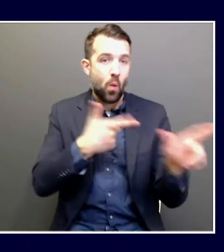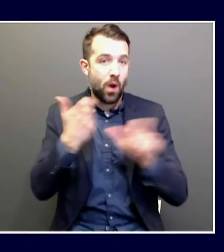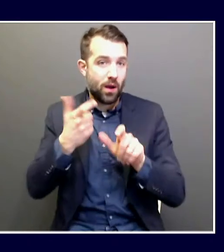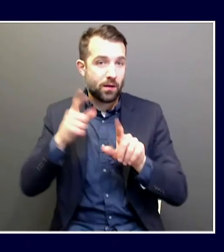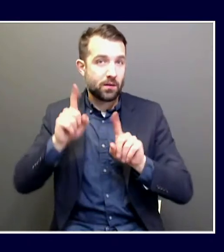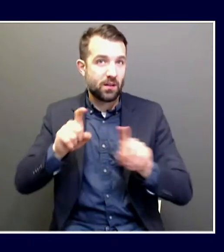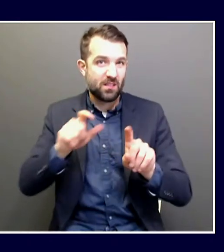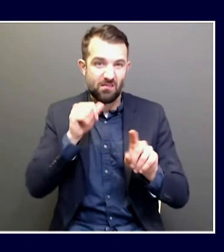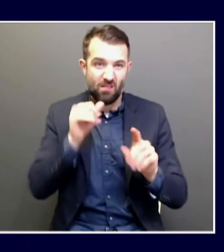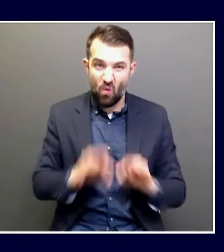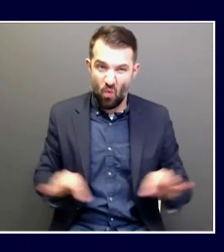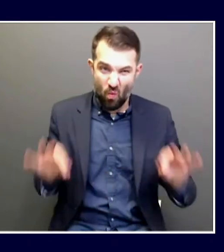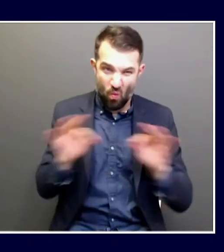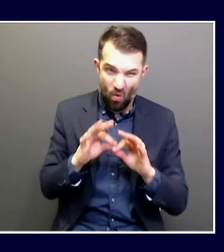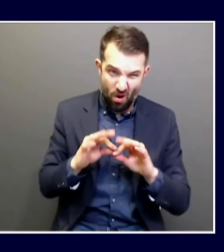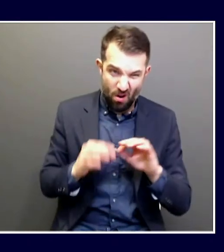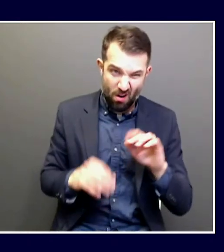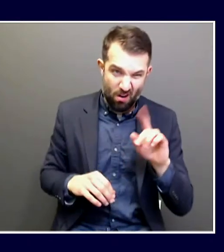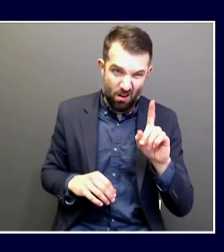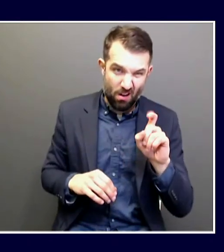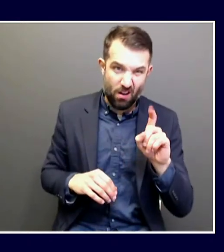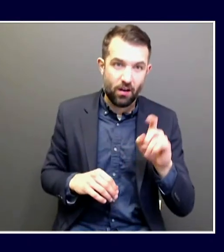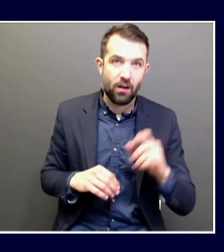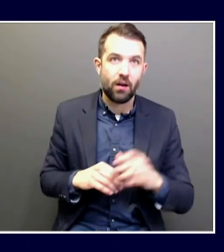a holistic view of